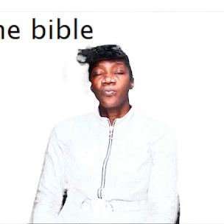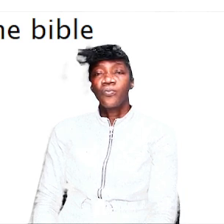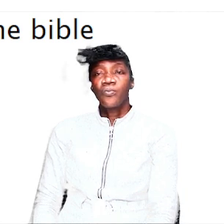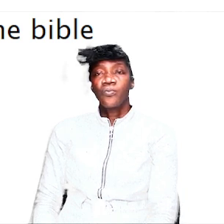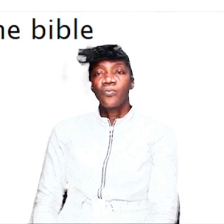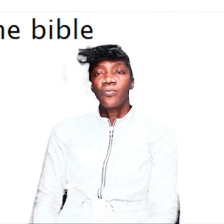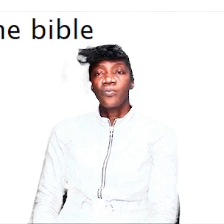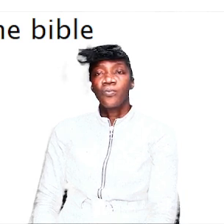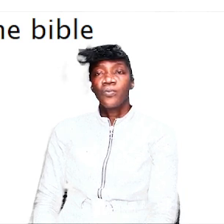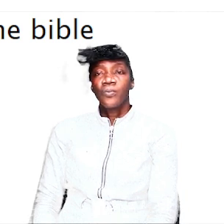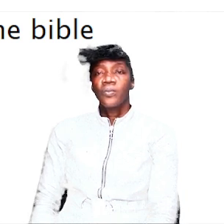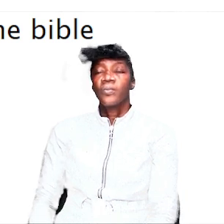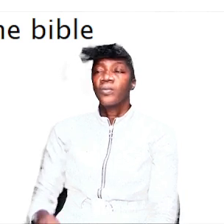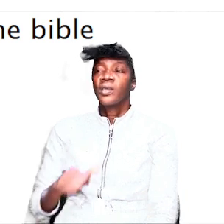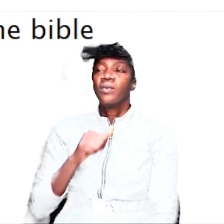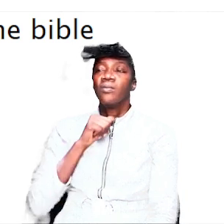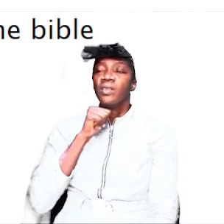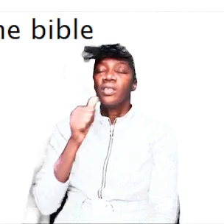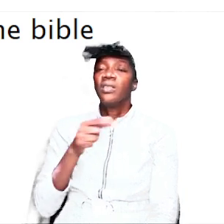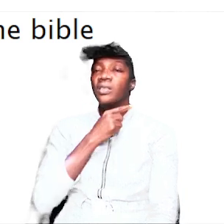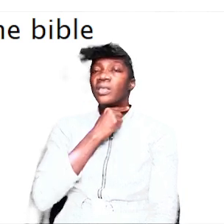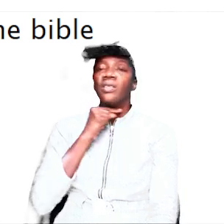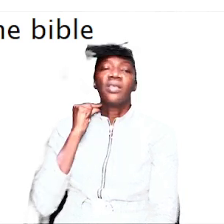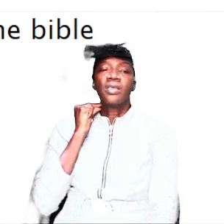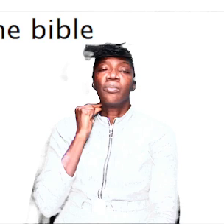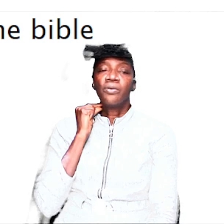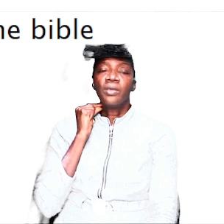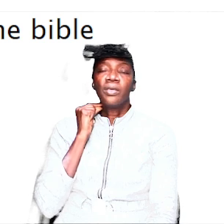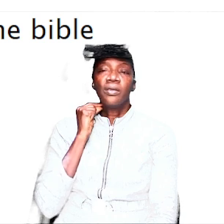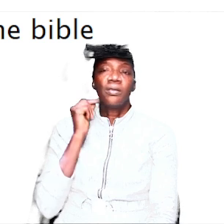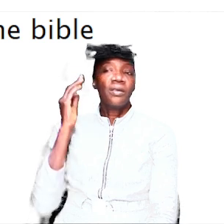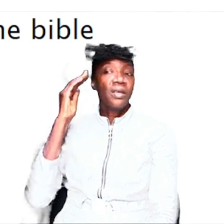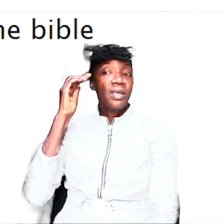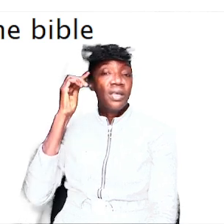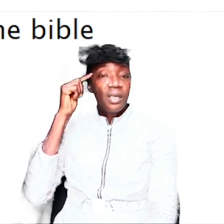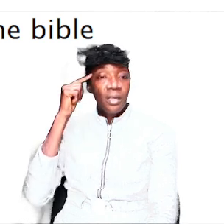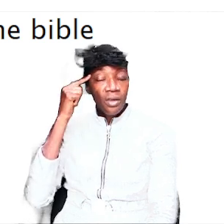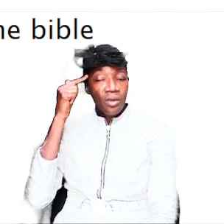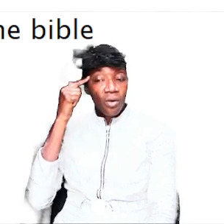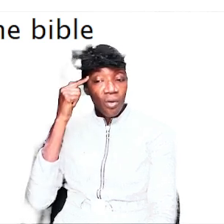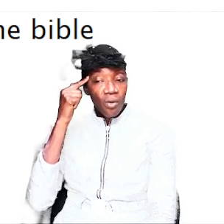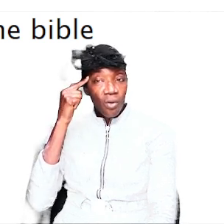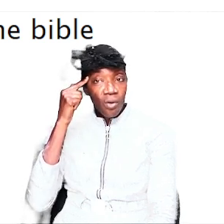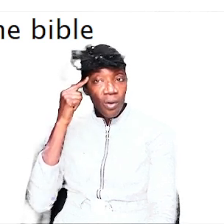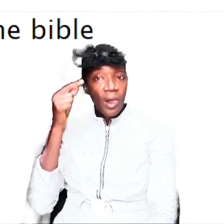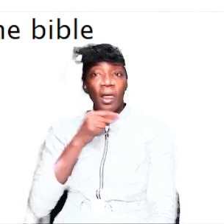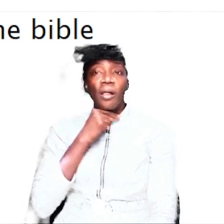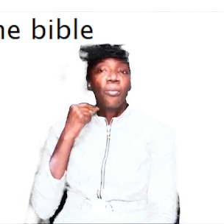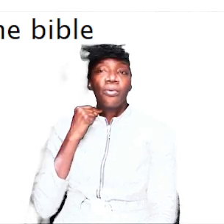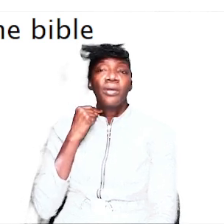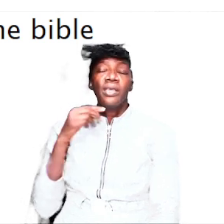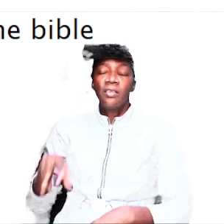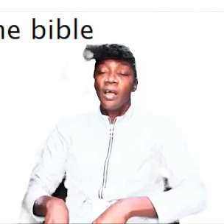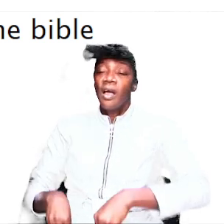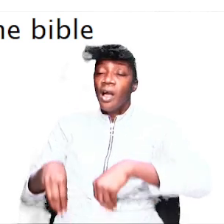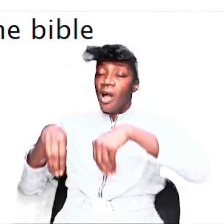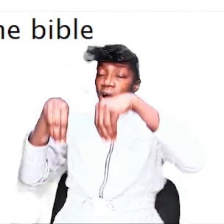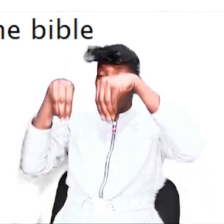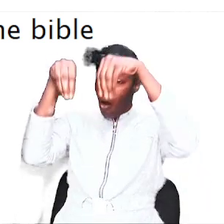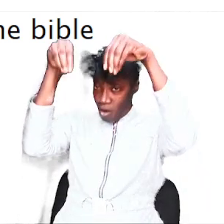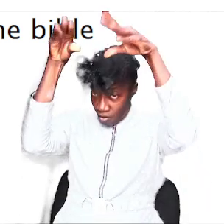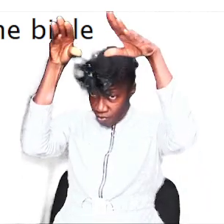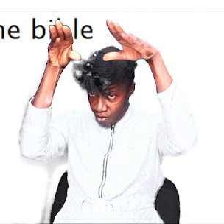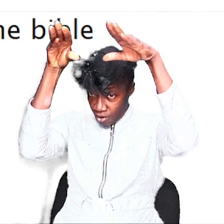He was not a priest. And he knew it was the priest that was supposed to offer the burnt offering and the peace